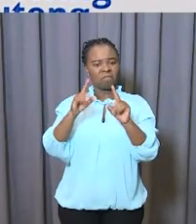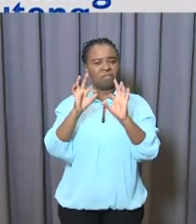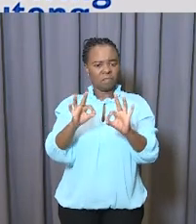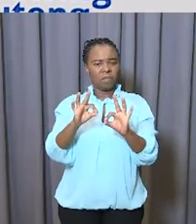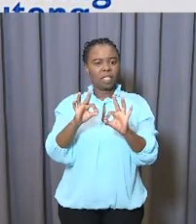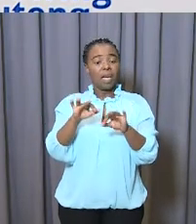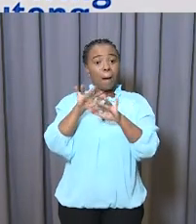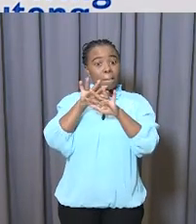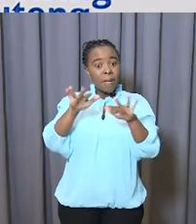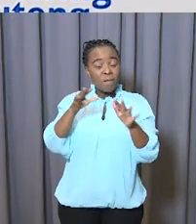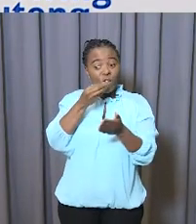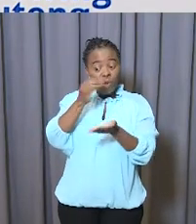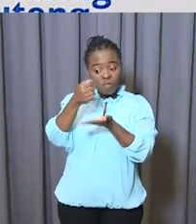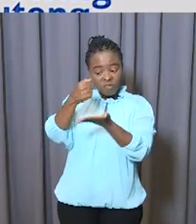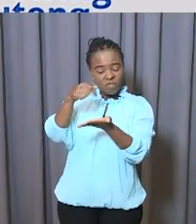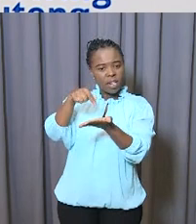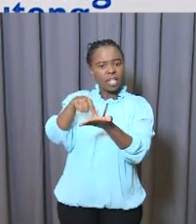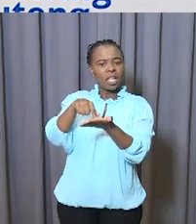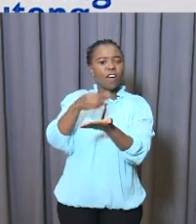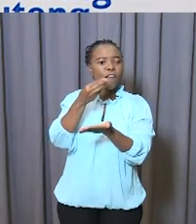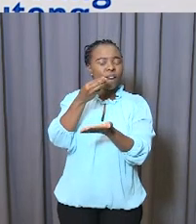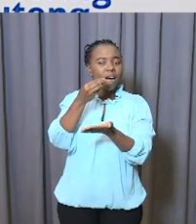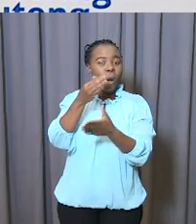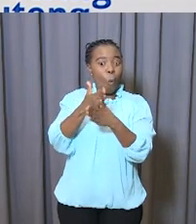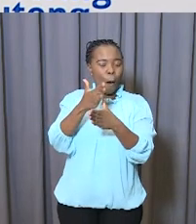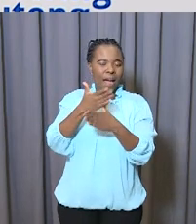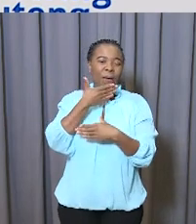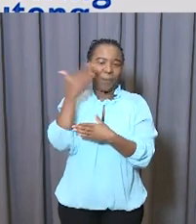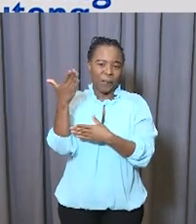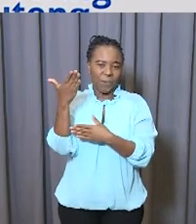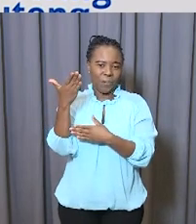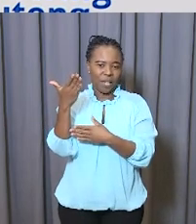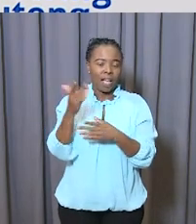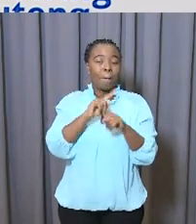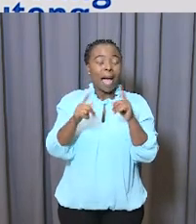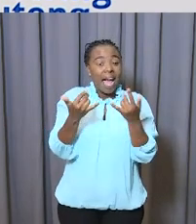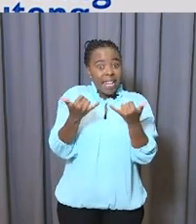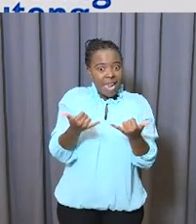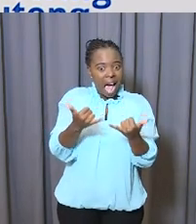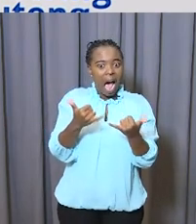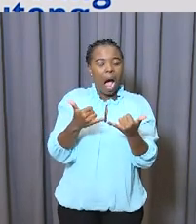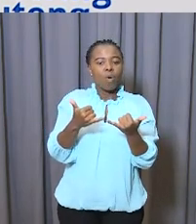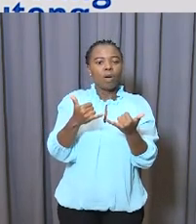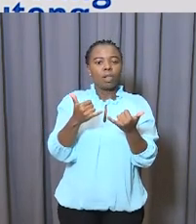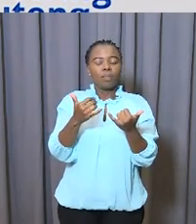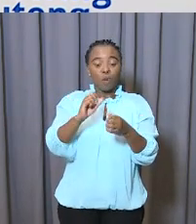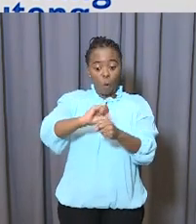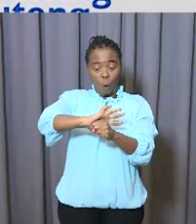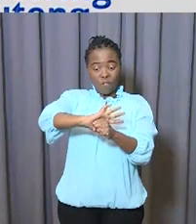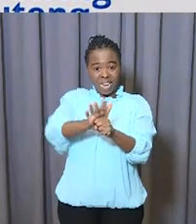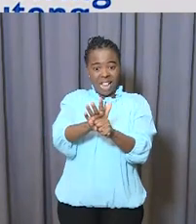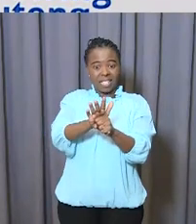were unemployed. Now that we have the unemployment grant or the COVID-19